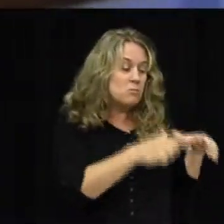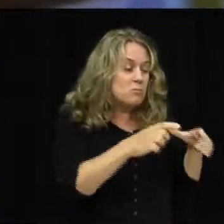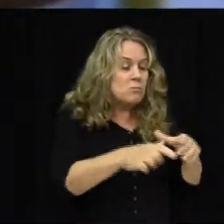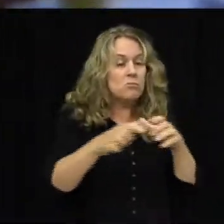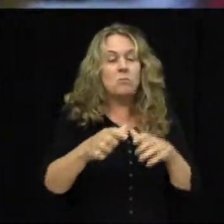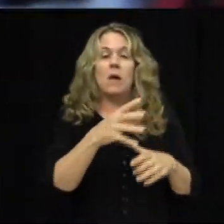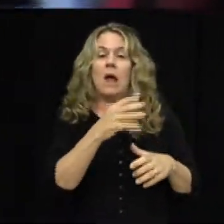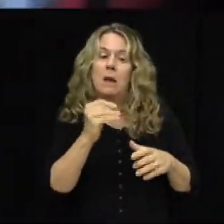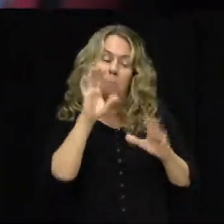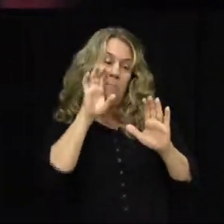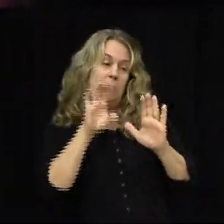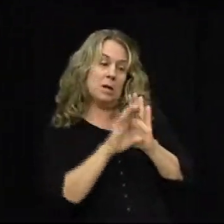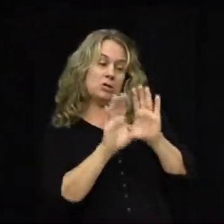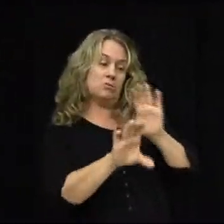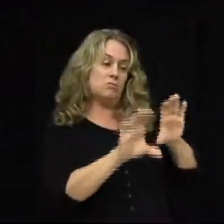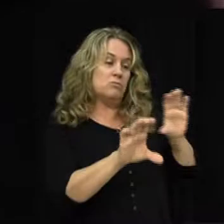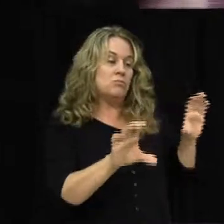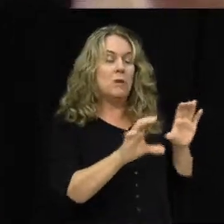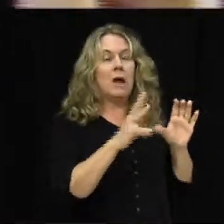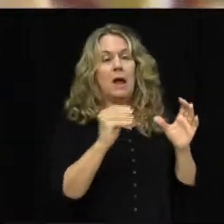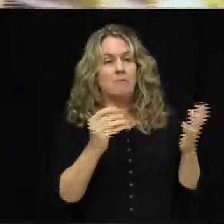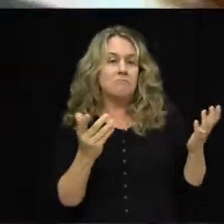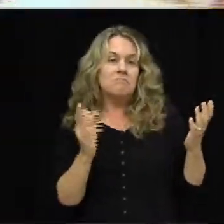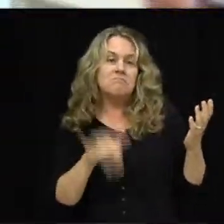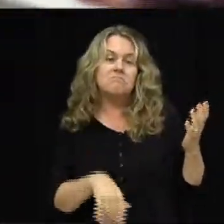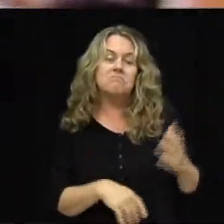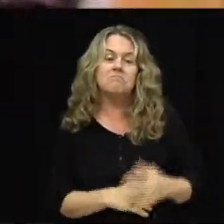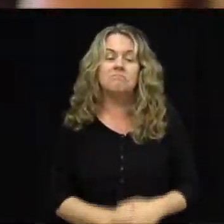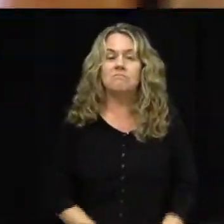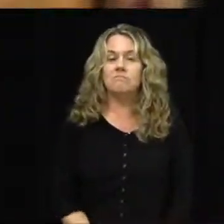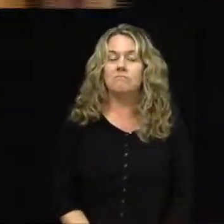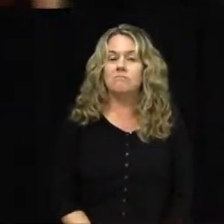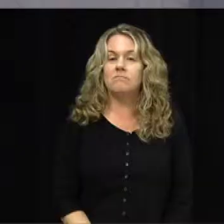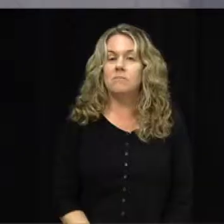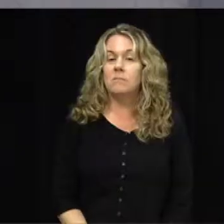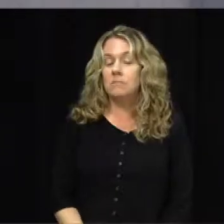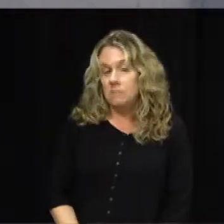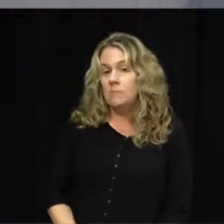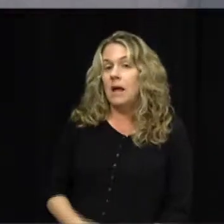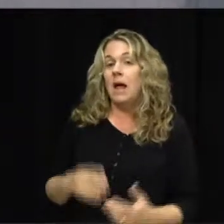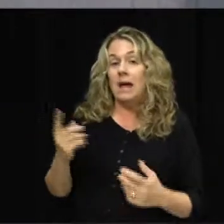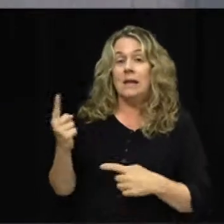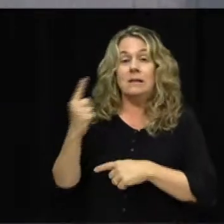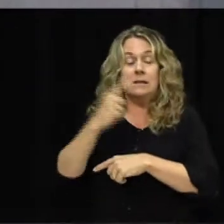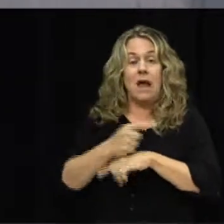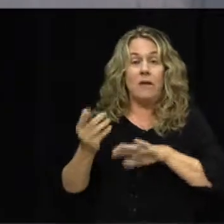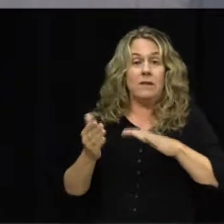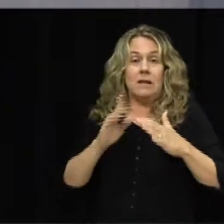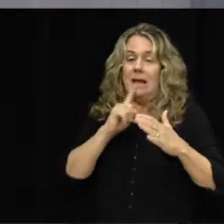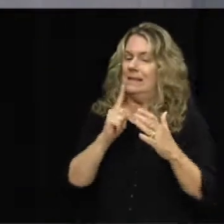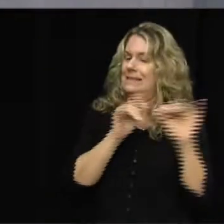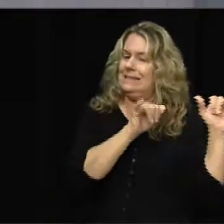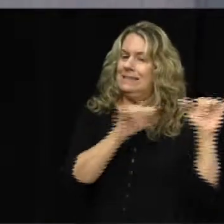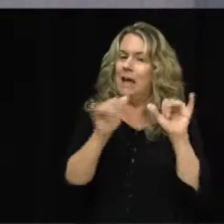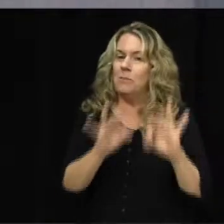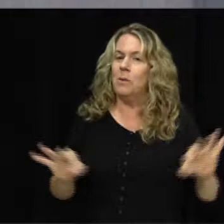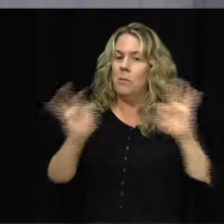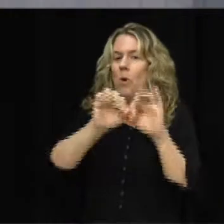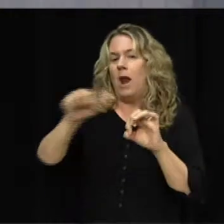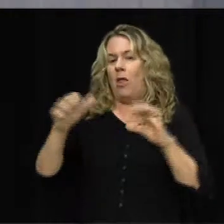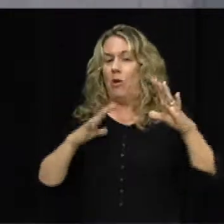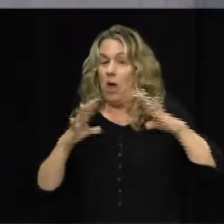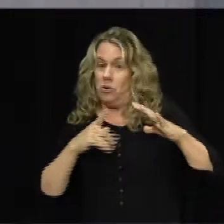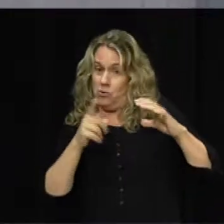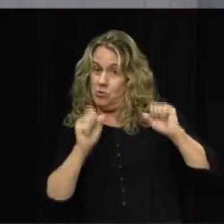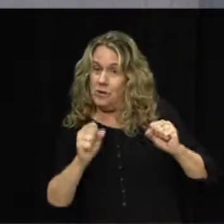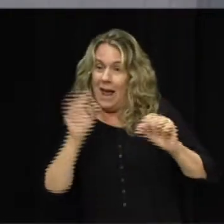favorite food, put pictures up, and just hide it there, Dia de los Muertos is just as important as any other